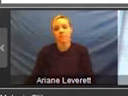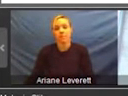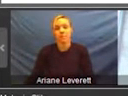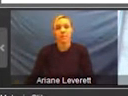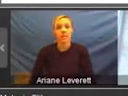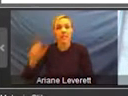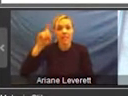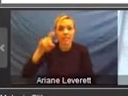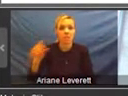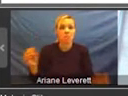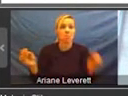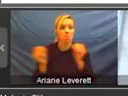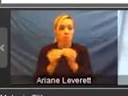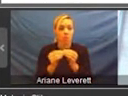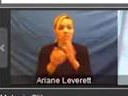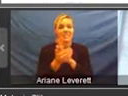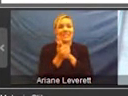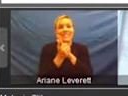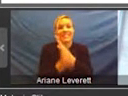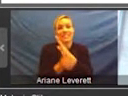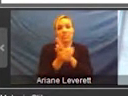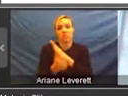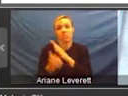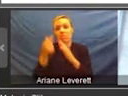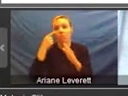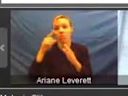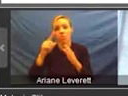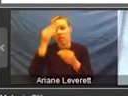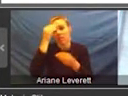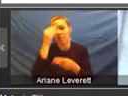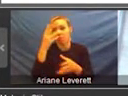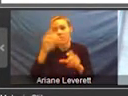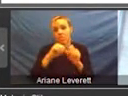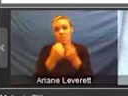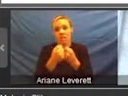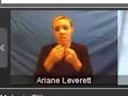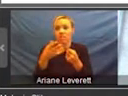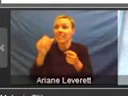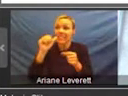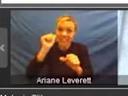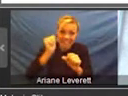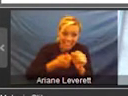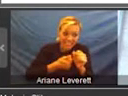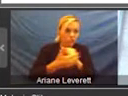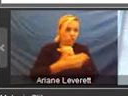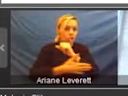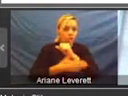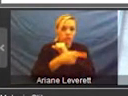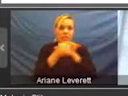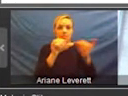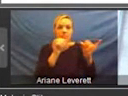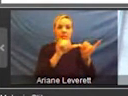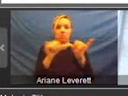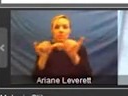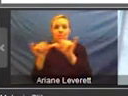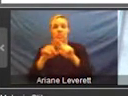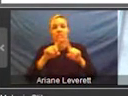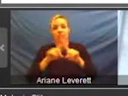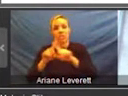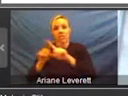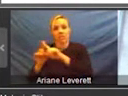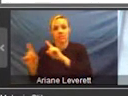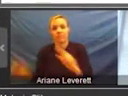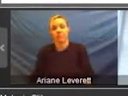are very different indicators used in different countries, so it's also difficult, or in different research projects, it's difficult to